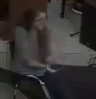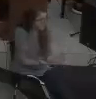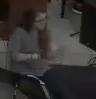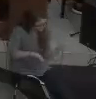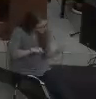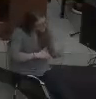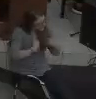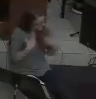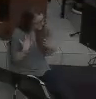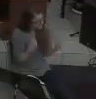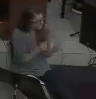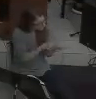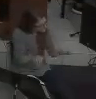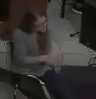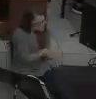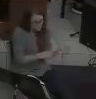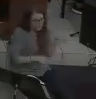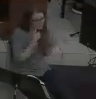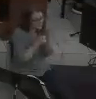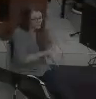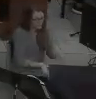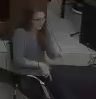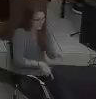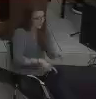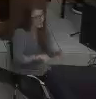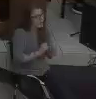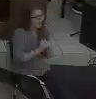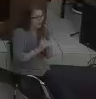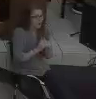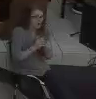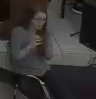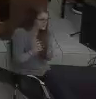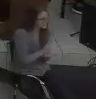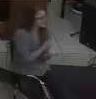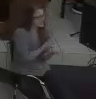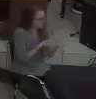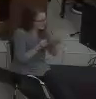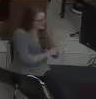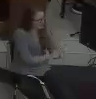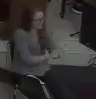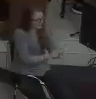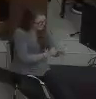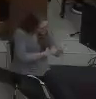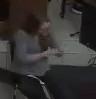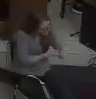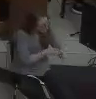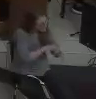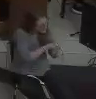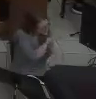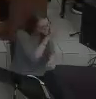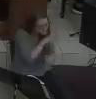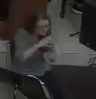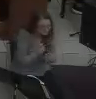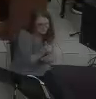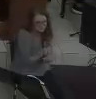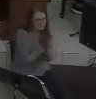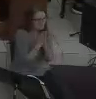we think we cannot do when we draw on that companion, that Spirit walking right